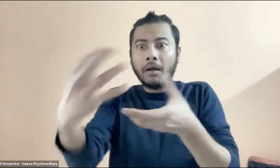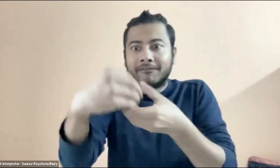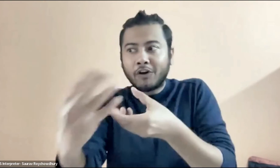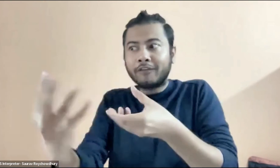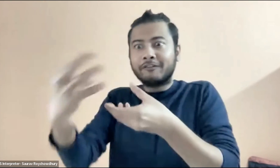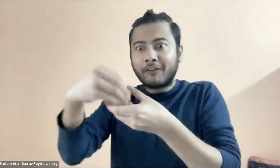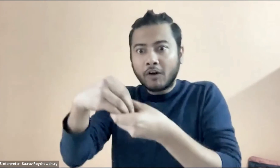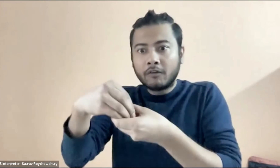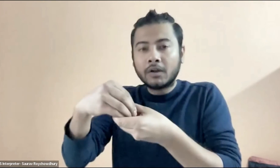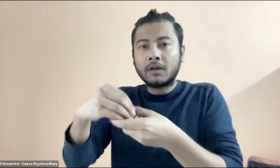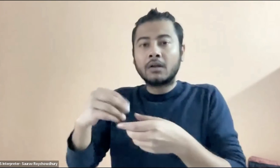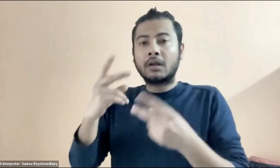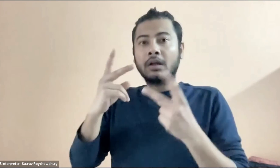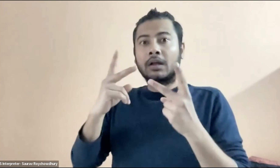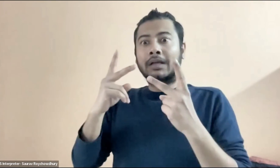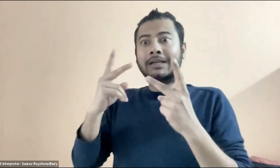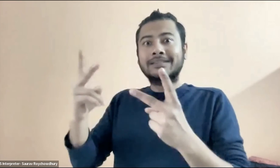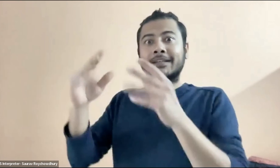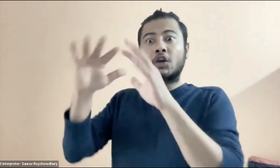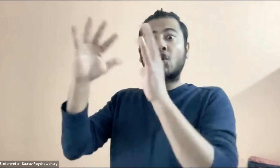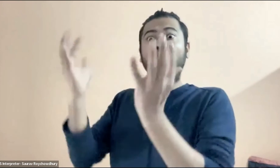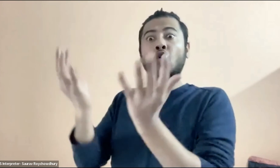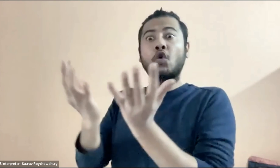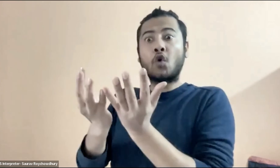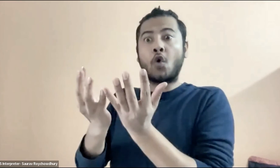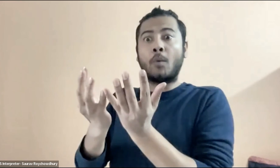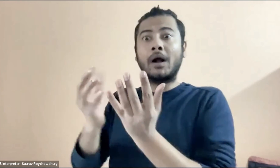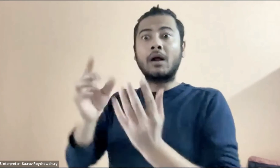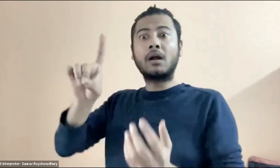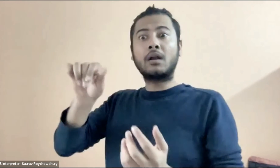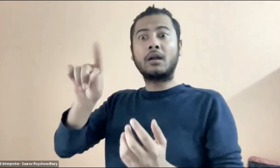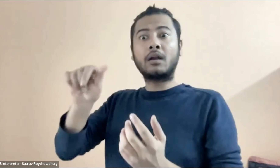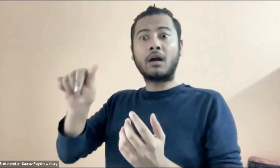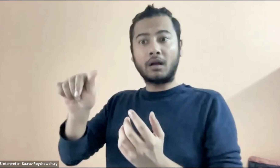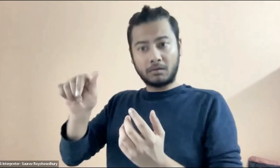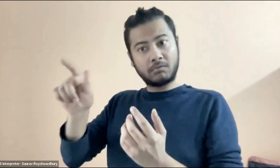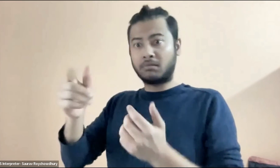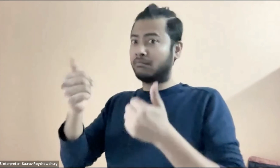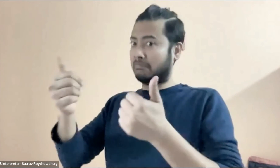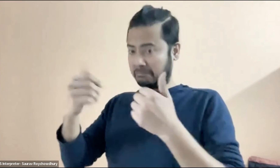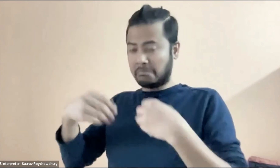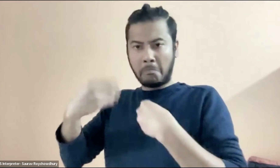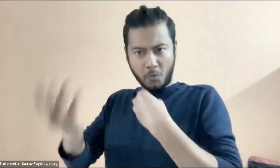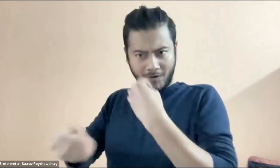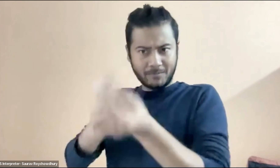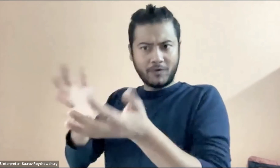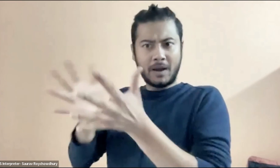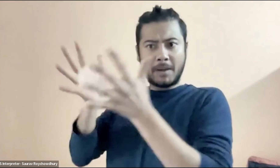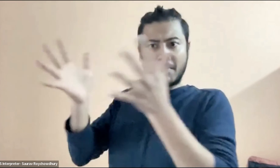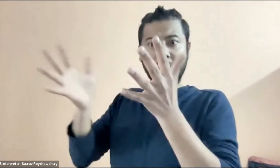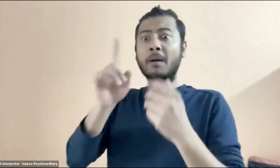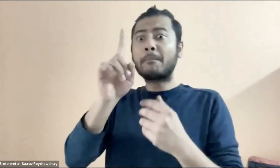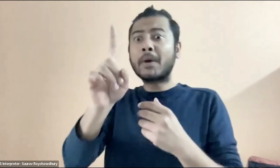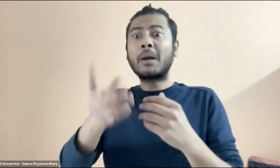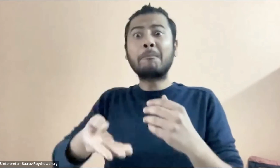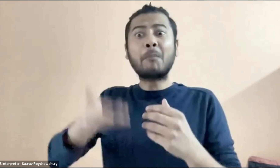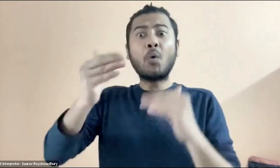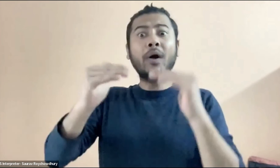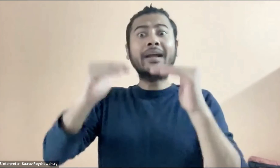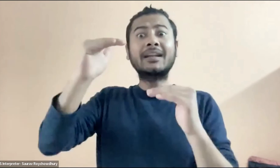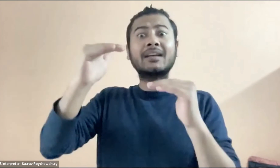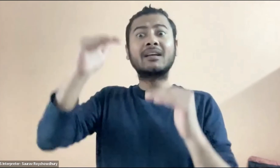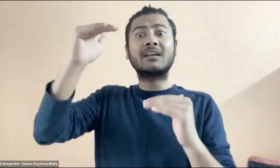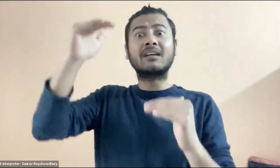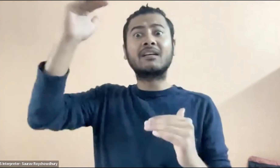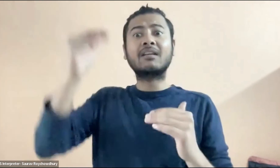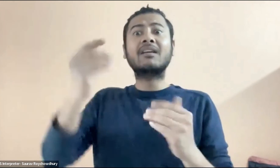has been made, but inequality has been increasing. So new groups of sort of excluded people are being found. The difference between the